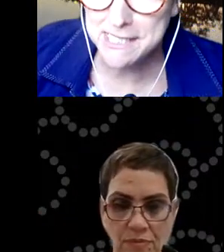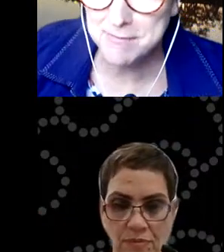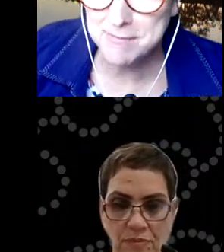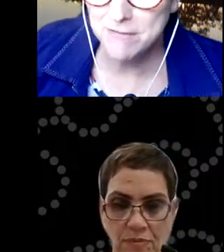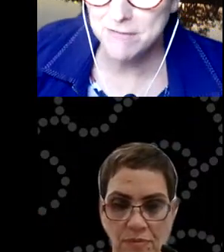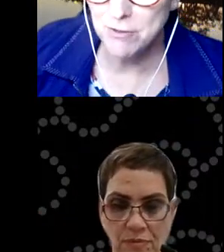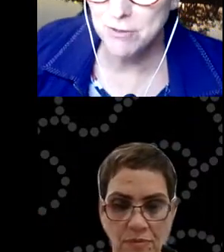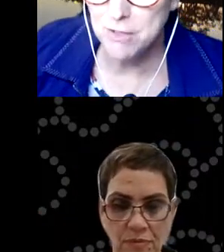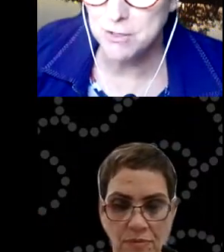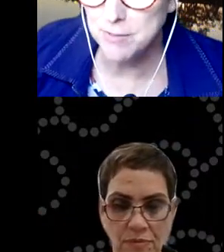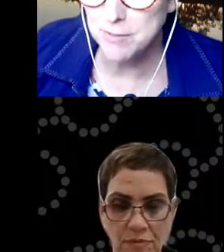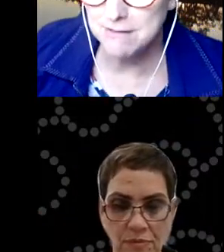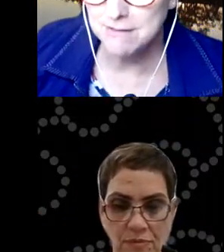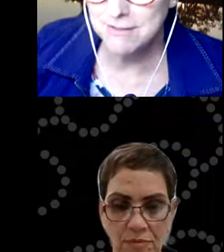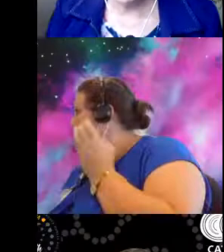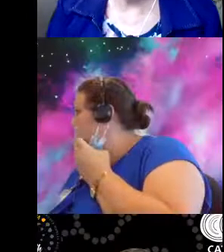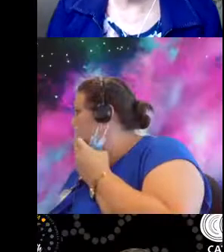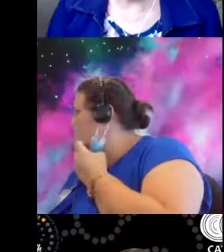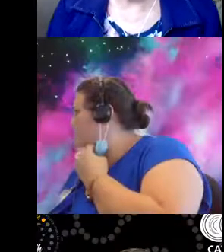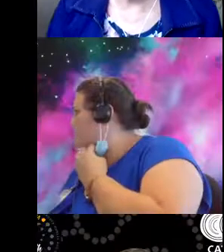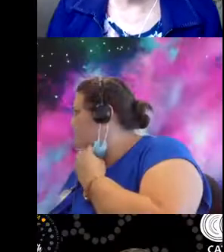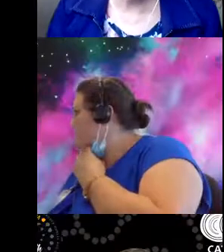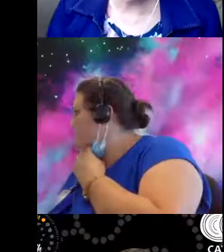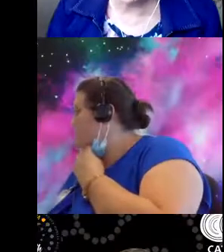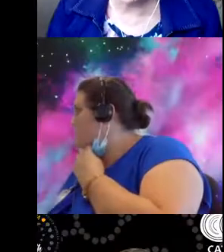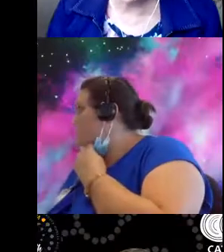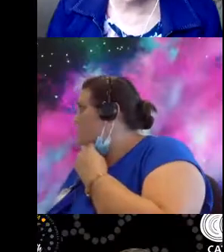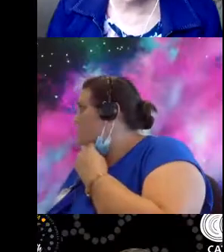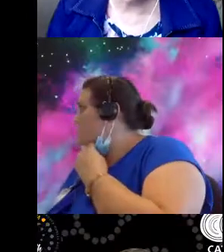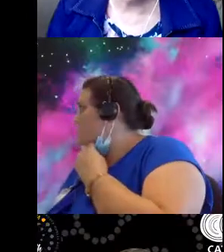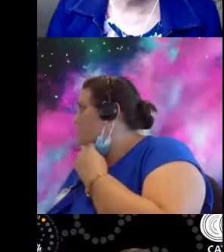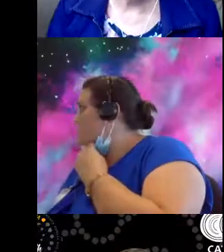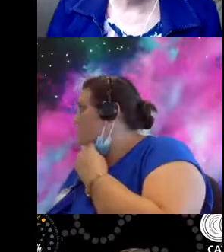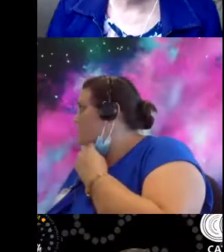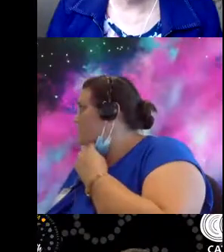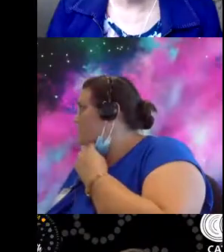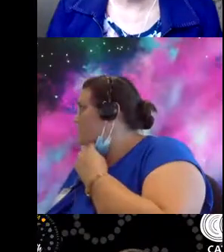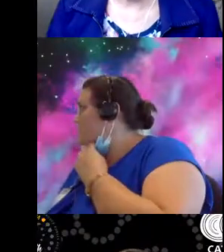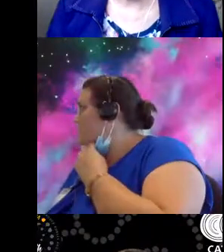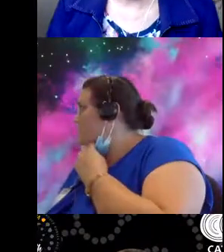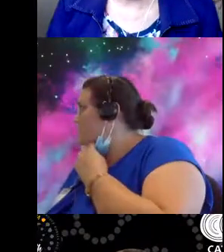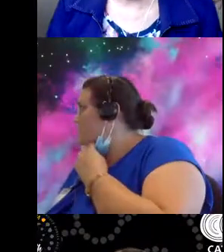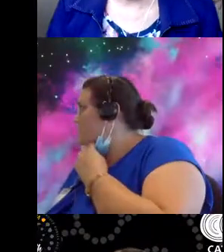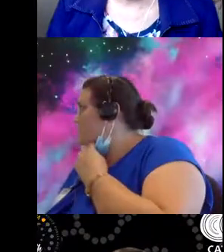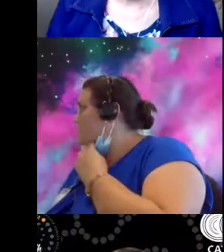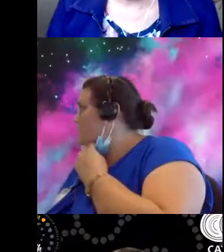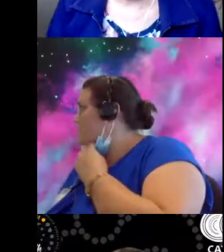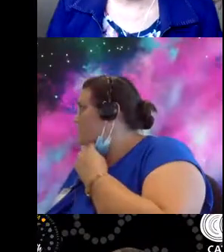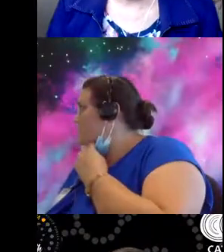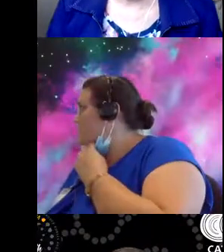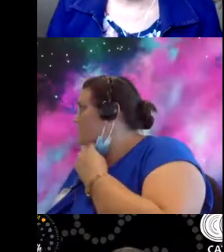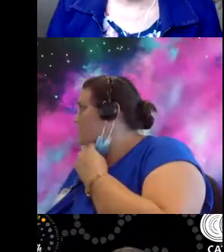Roianne, we seem to have you on mute, but you don't appear to be on mute. Do you want to just try again?